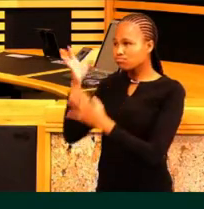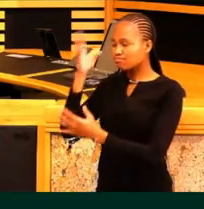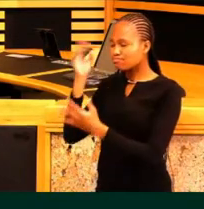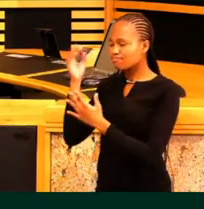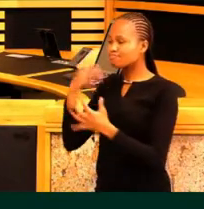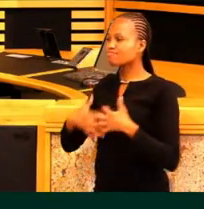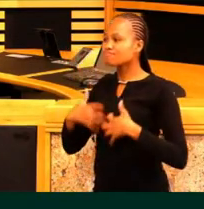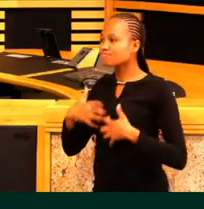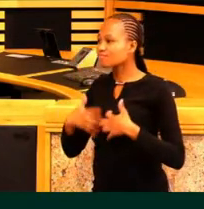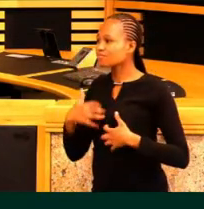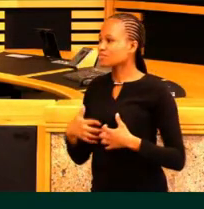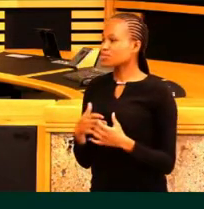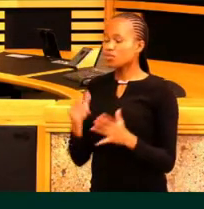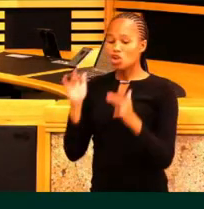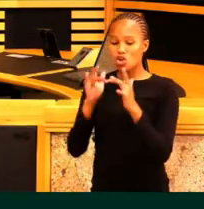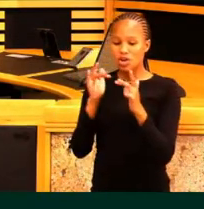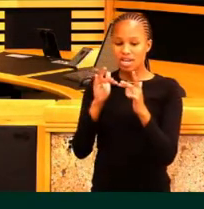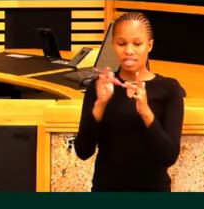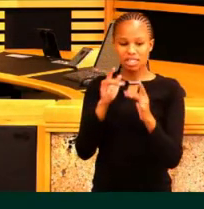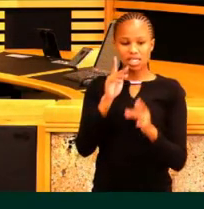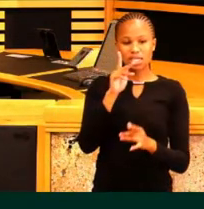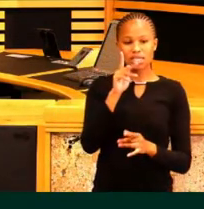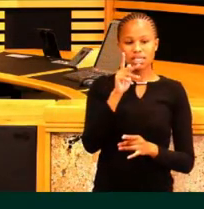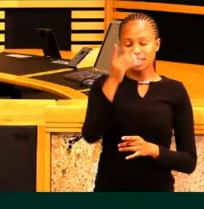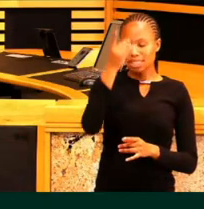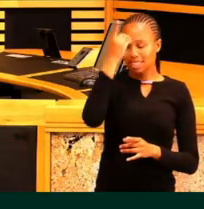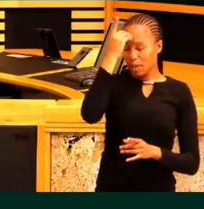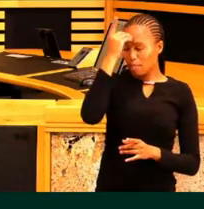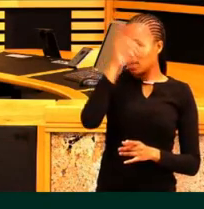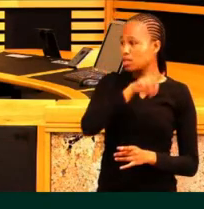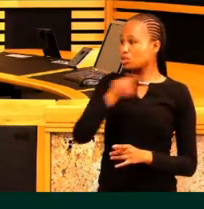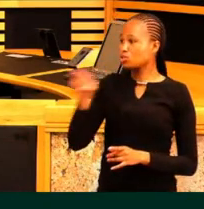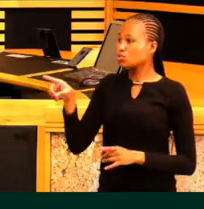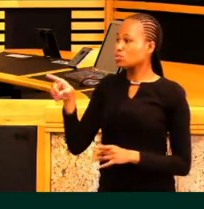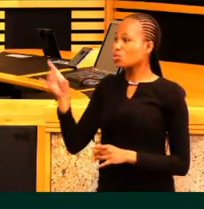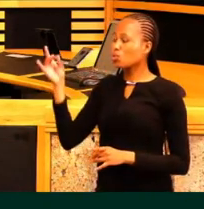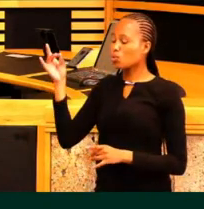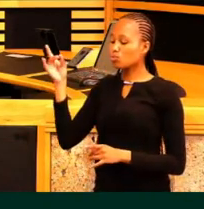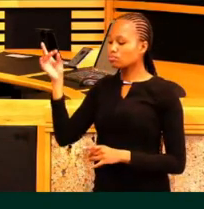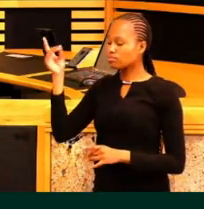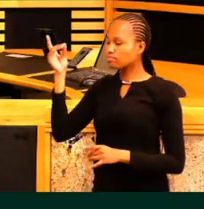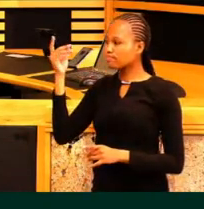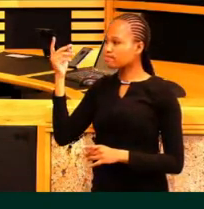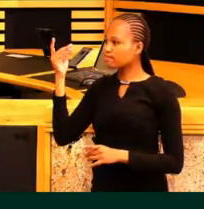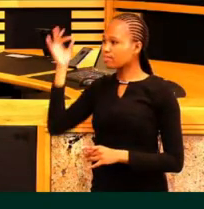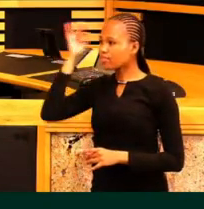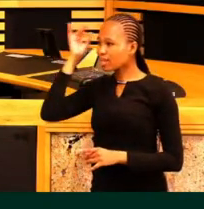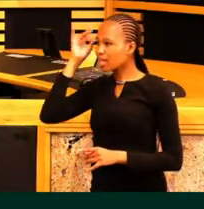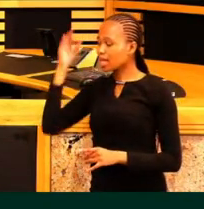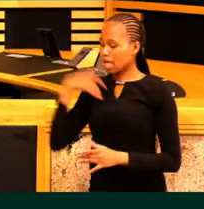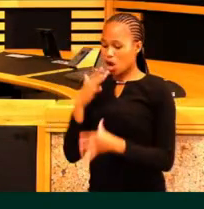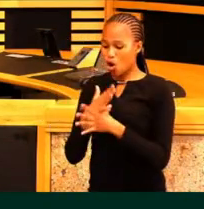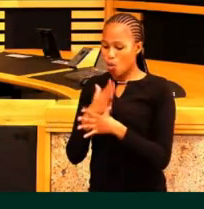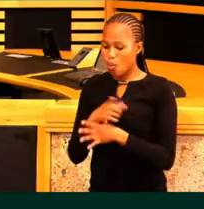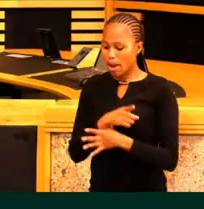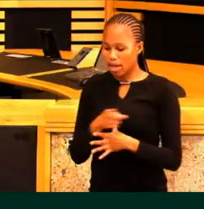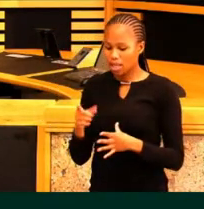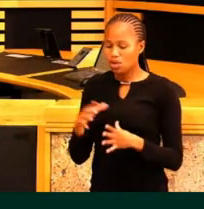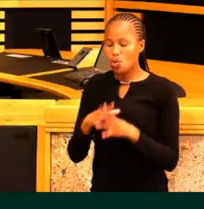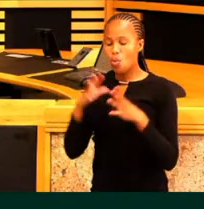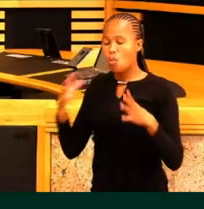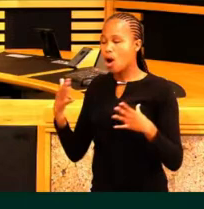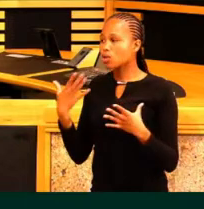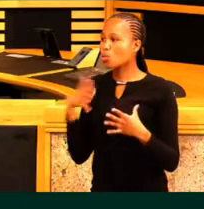kzn Durban to East London you take lesser time from here to kzn we're working on the wild Coast Miranda